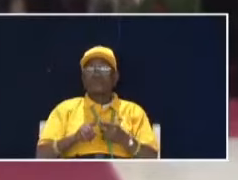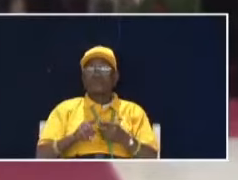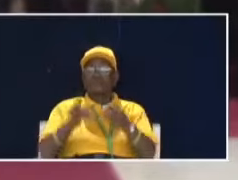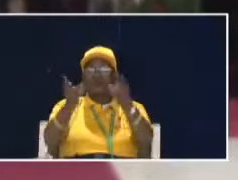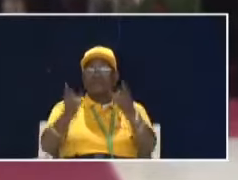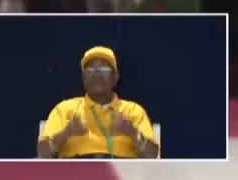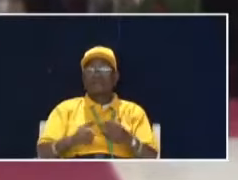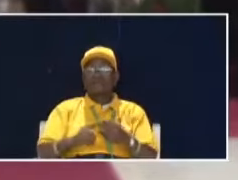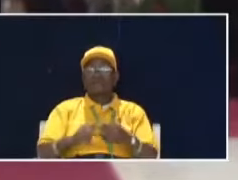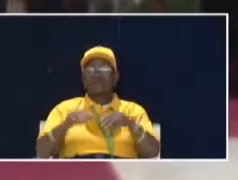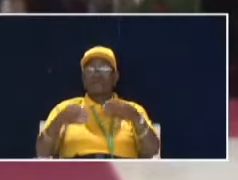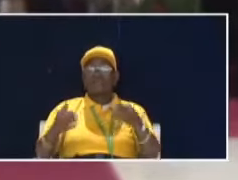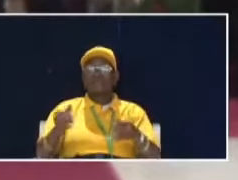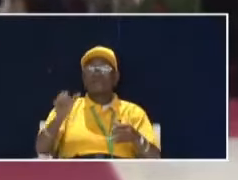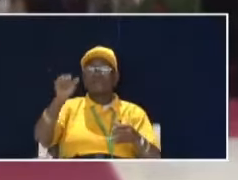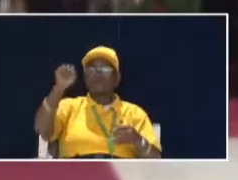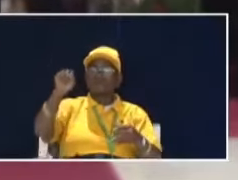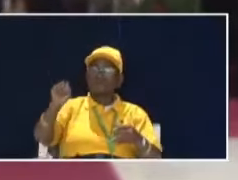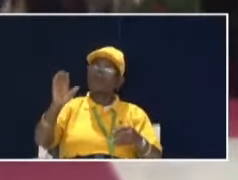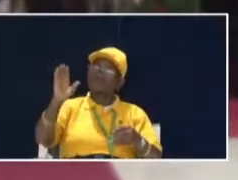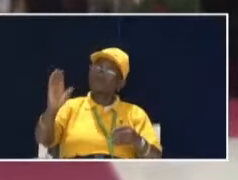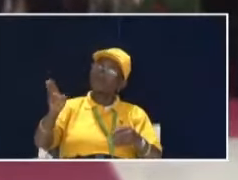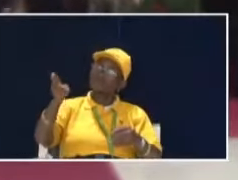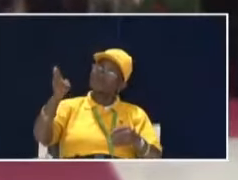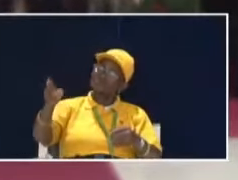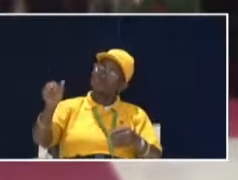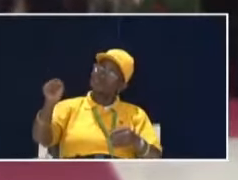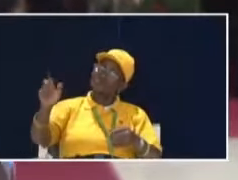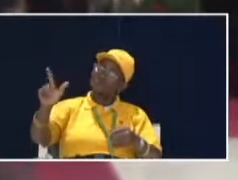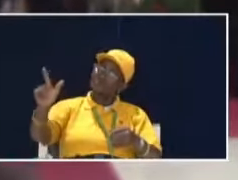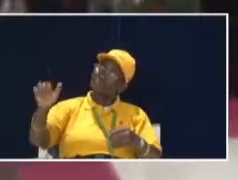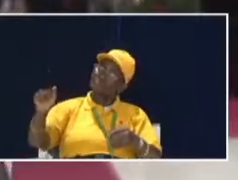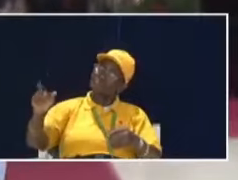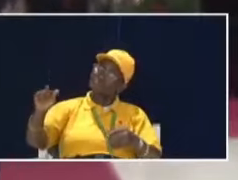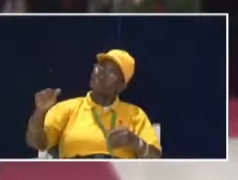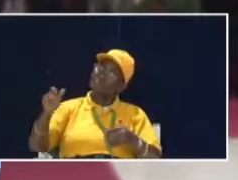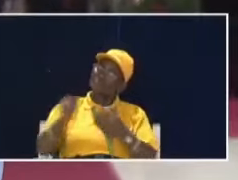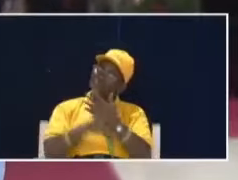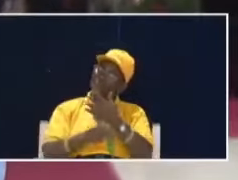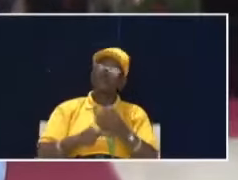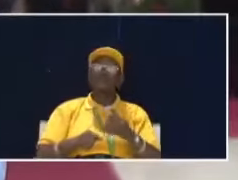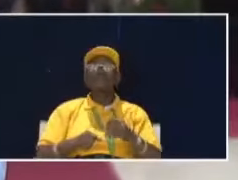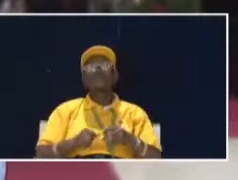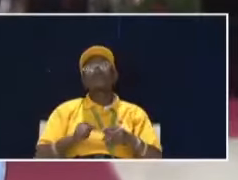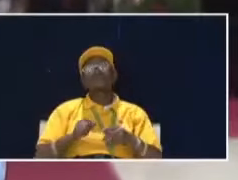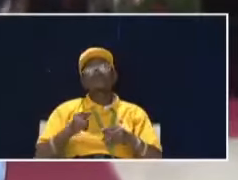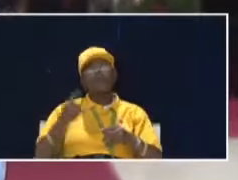for someone to go to the College of Agric. And two of us applied.